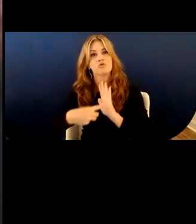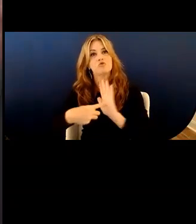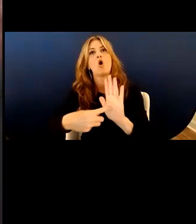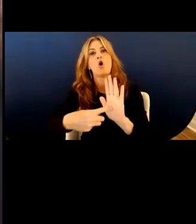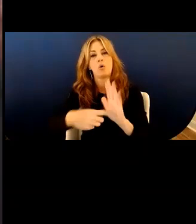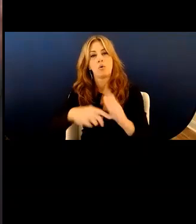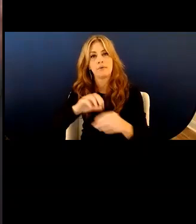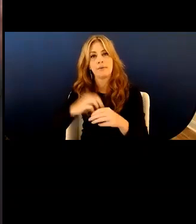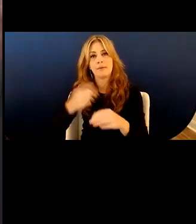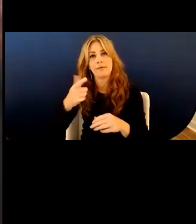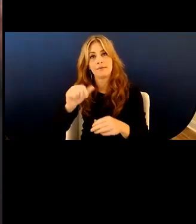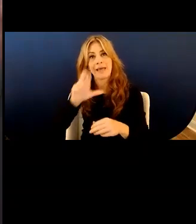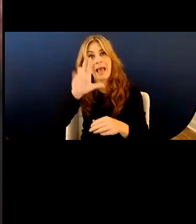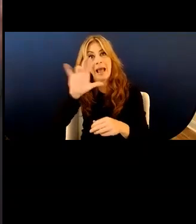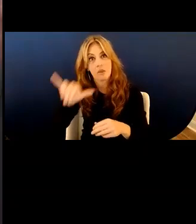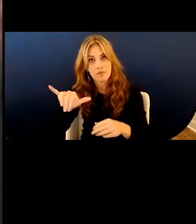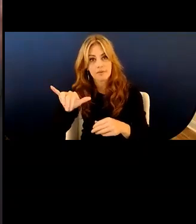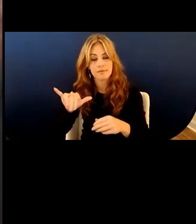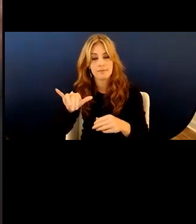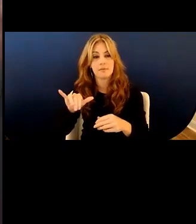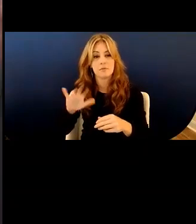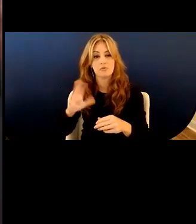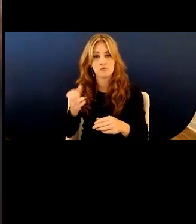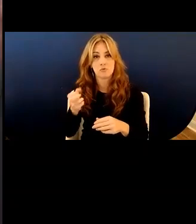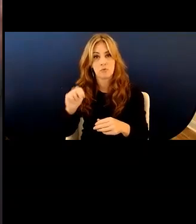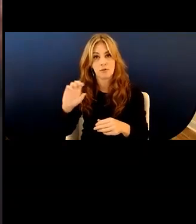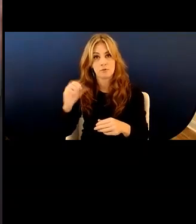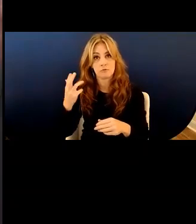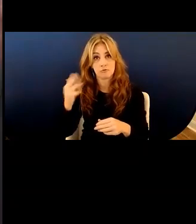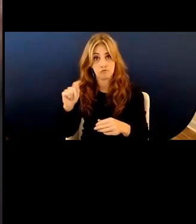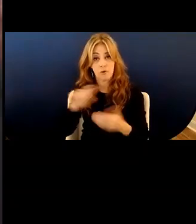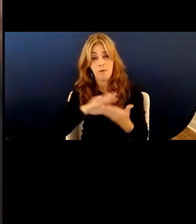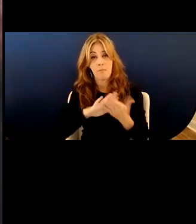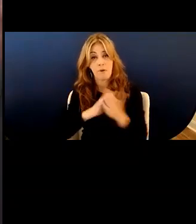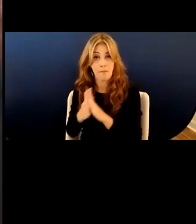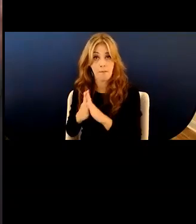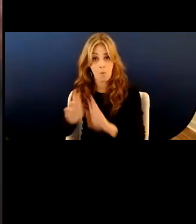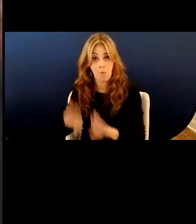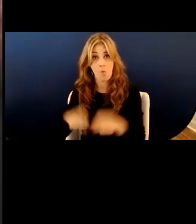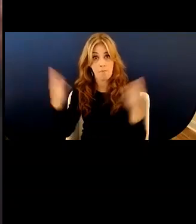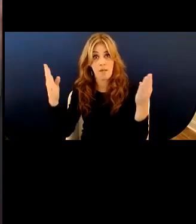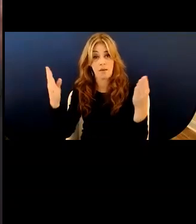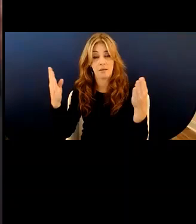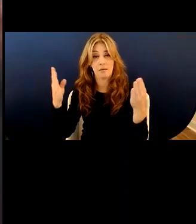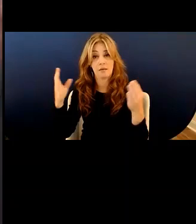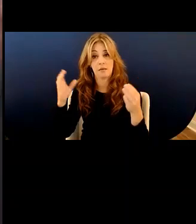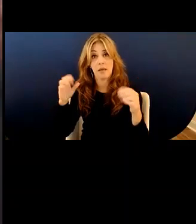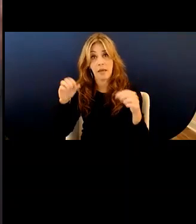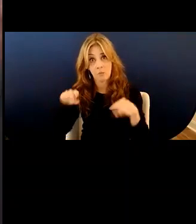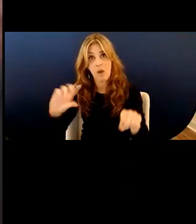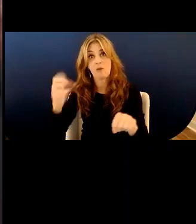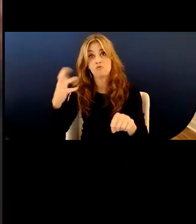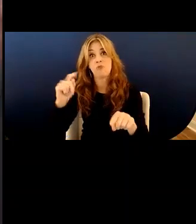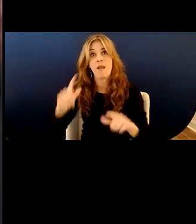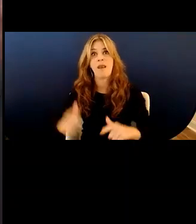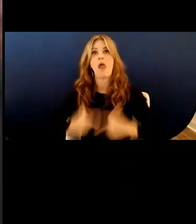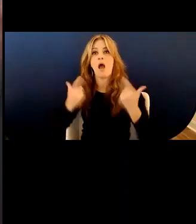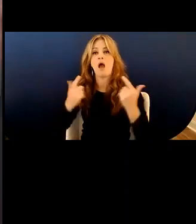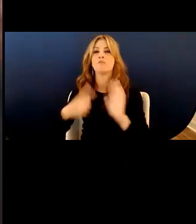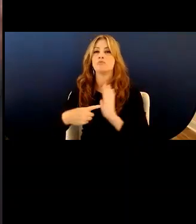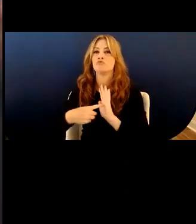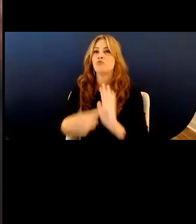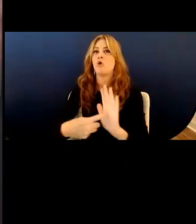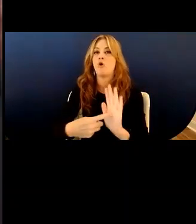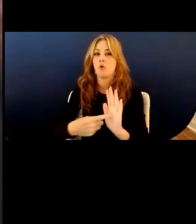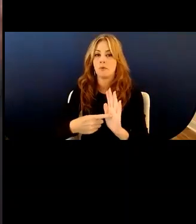gallery screen for when your chat is available and also when your chat is live. However, the chat will